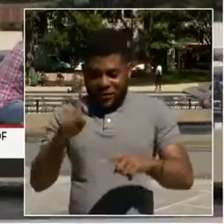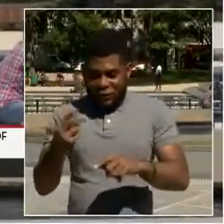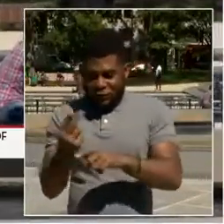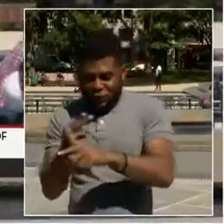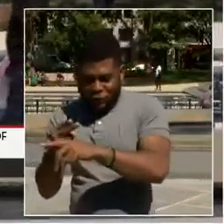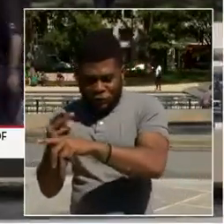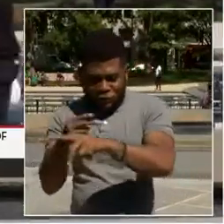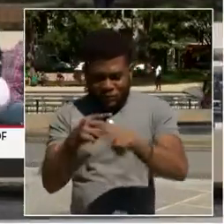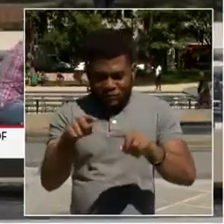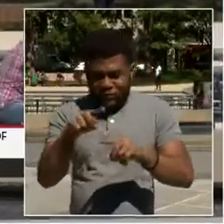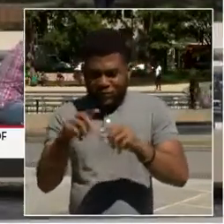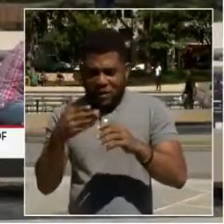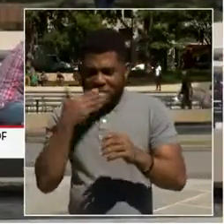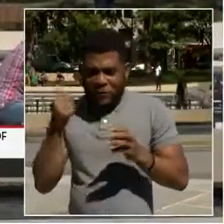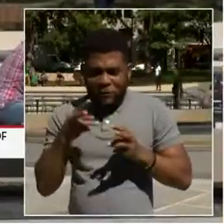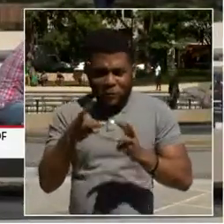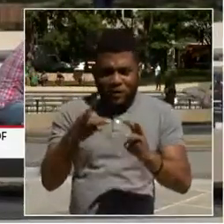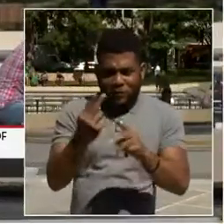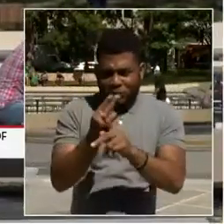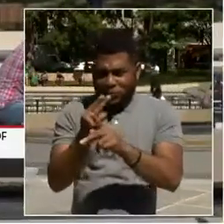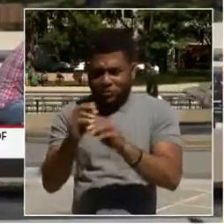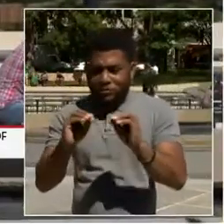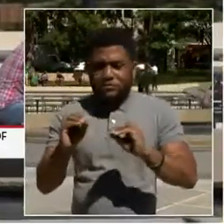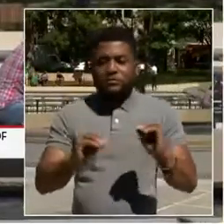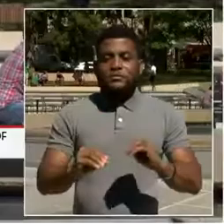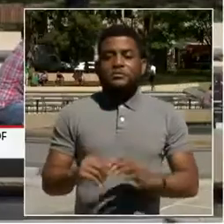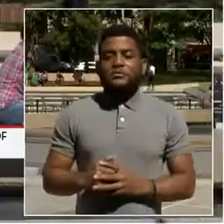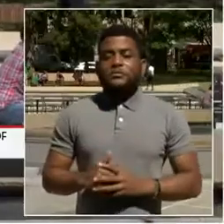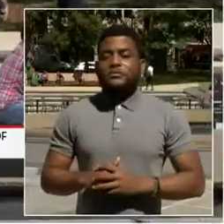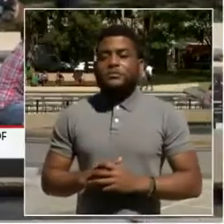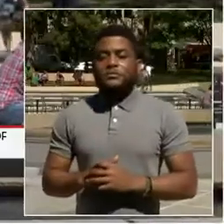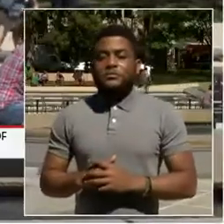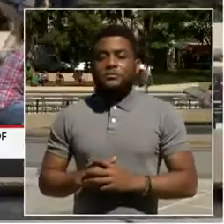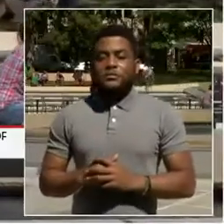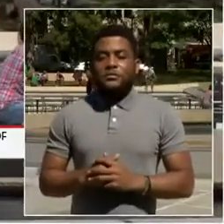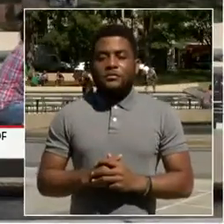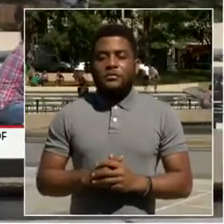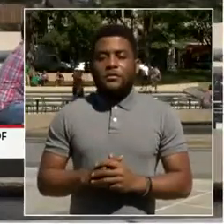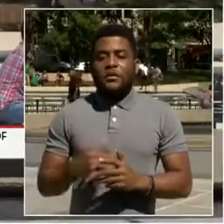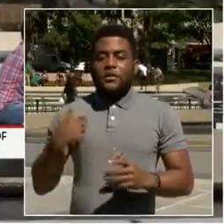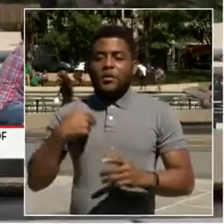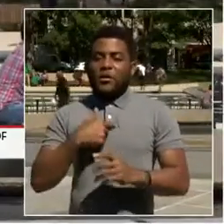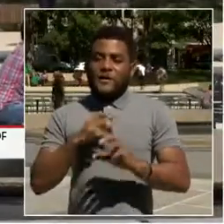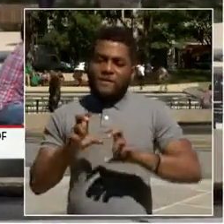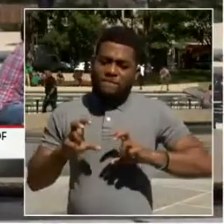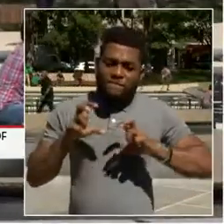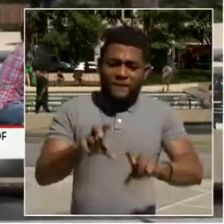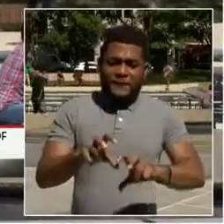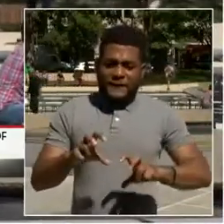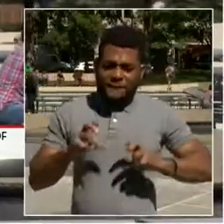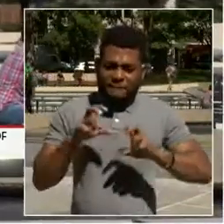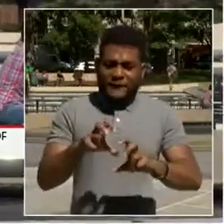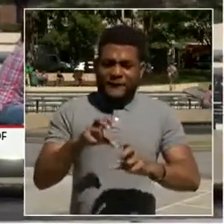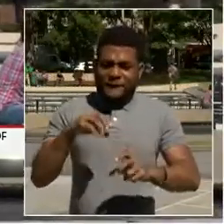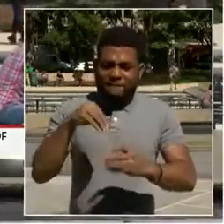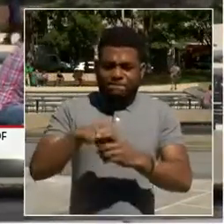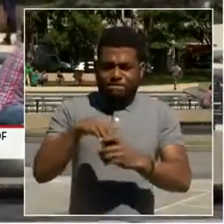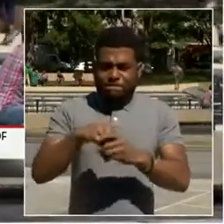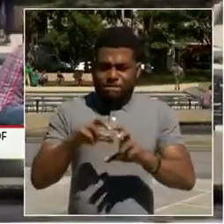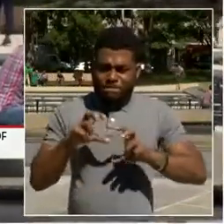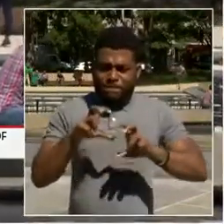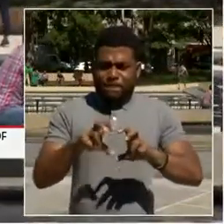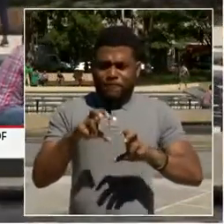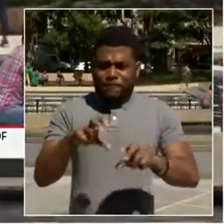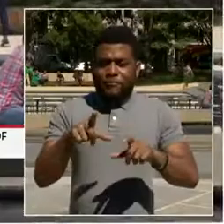projects. And that's why we invested local dollars. Let me say that very clearly. Local dollars, $21 million